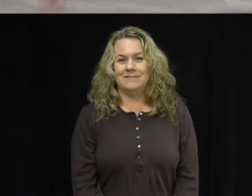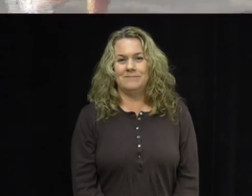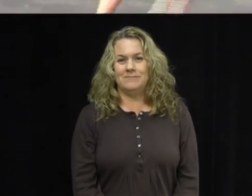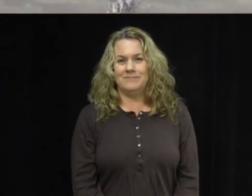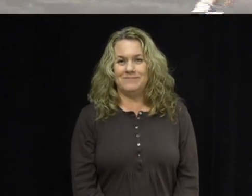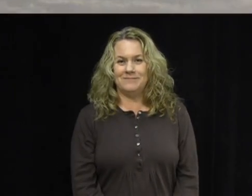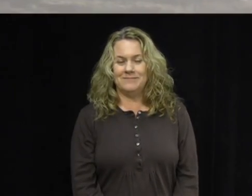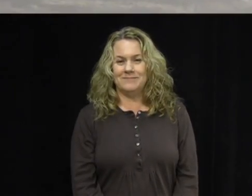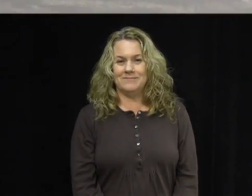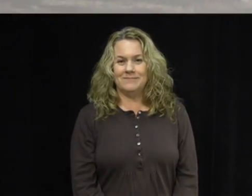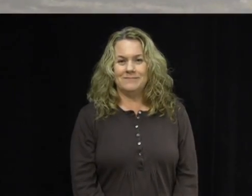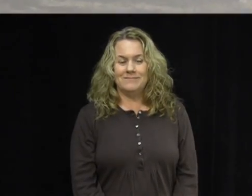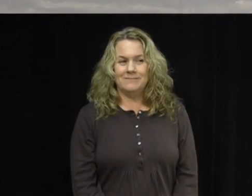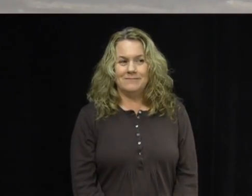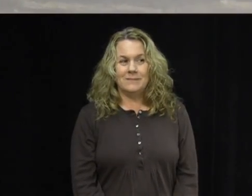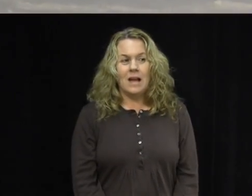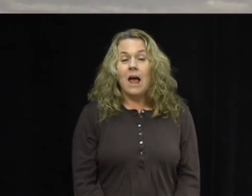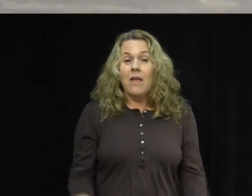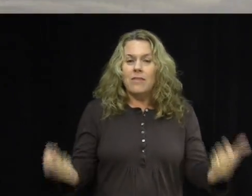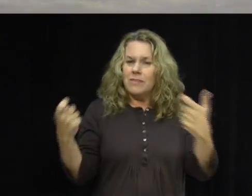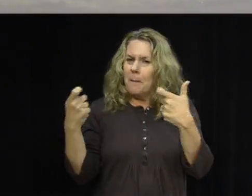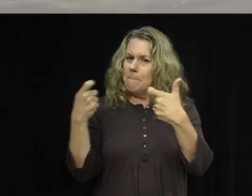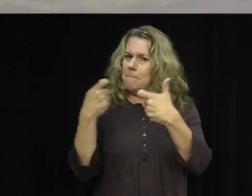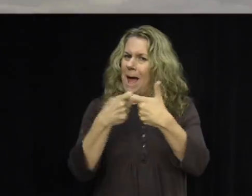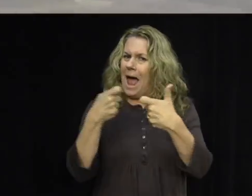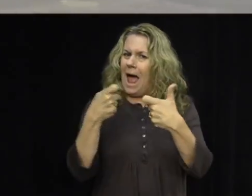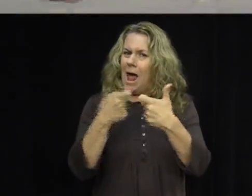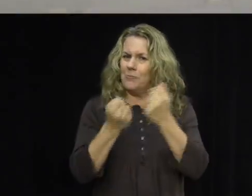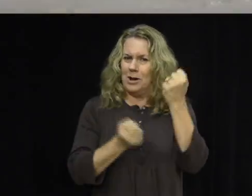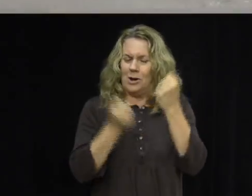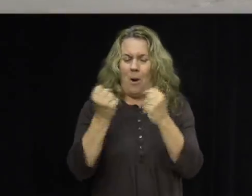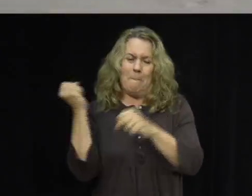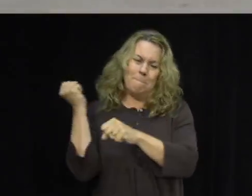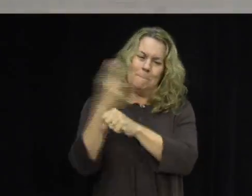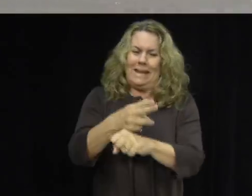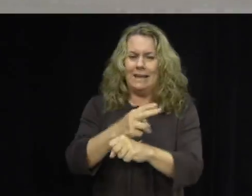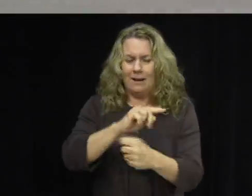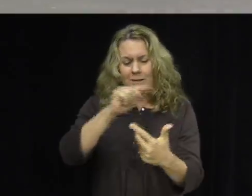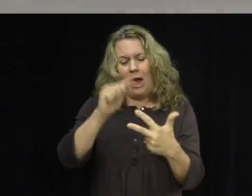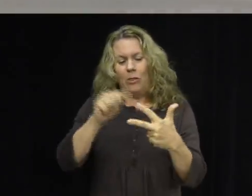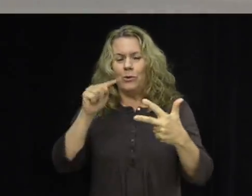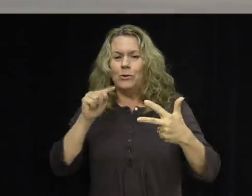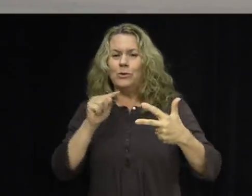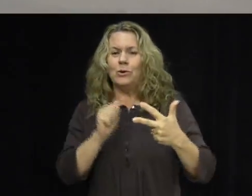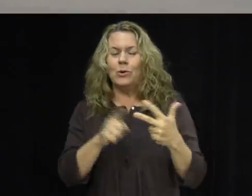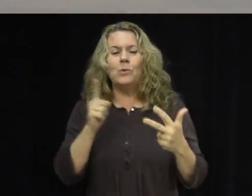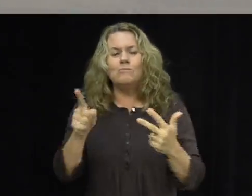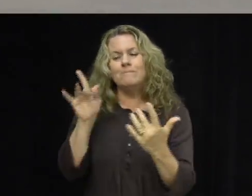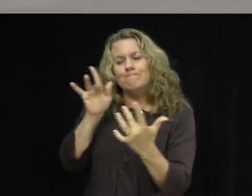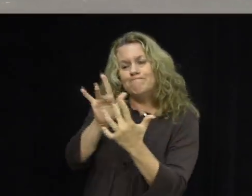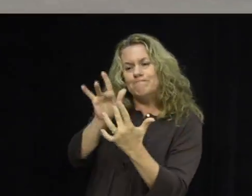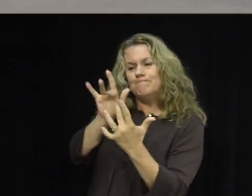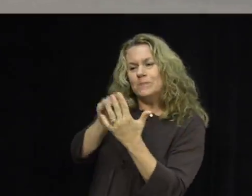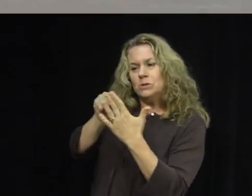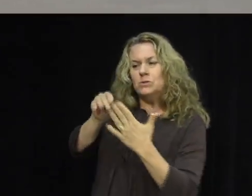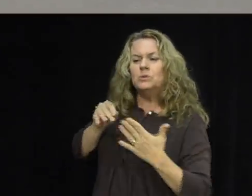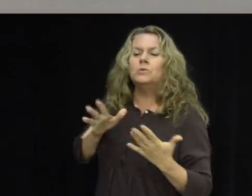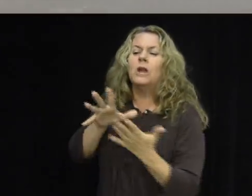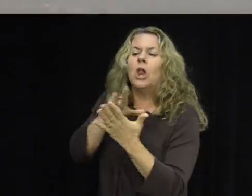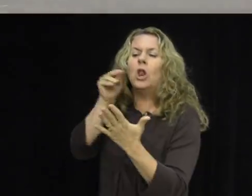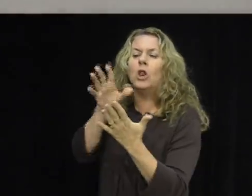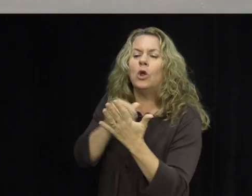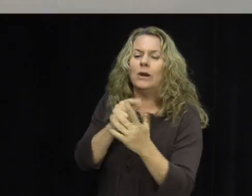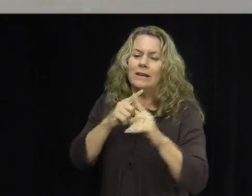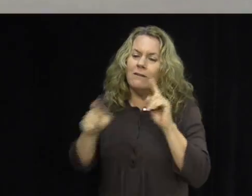Pathetic! Why is he doing that? The battery-powered car blew away the competition. We caught up with some students to learn about each